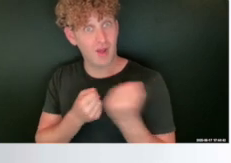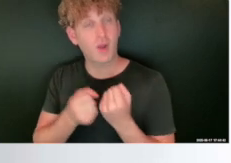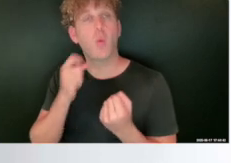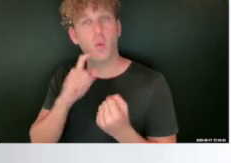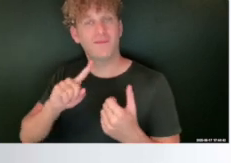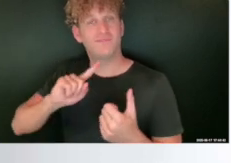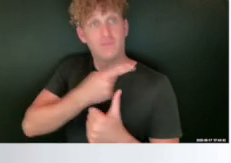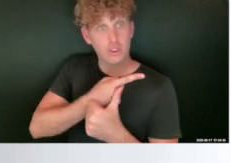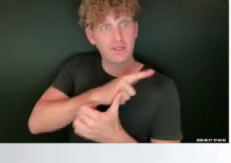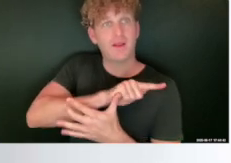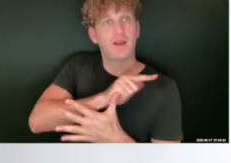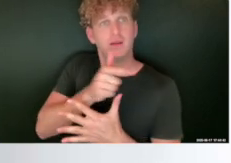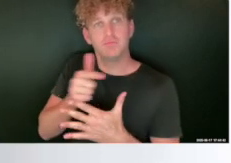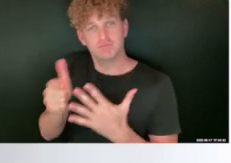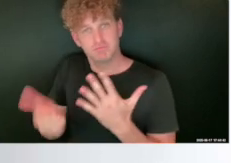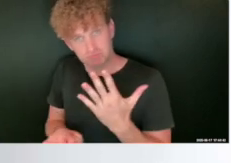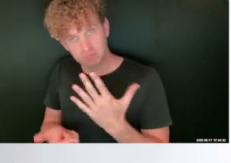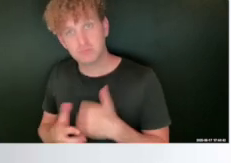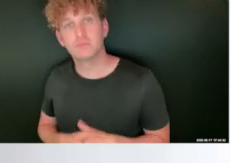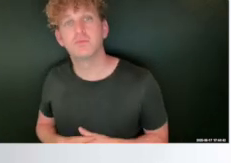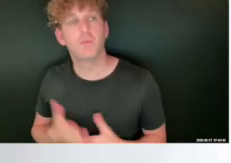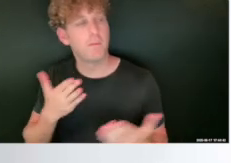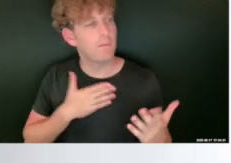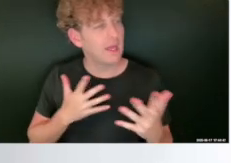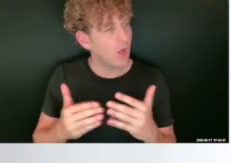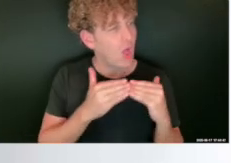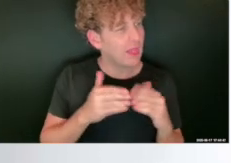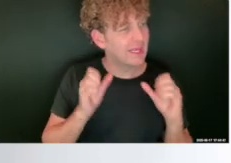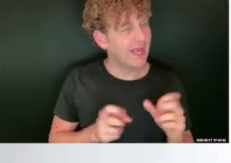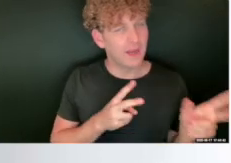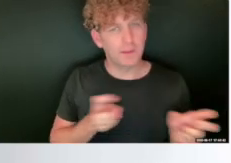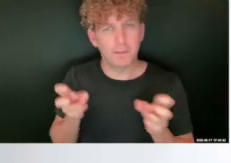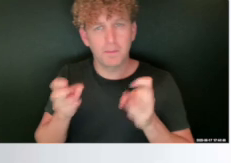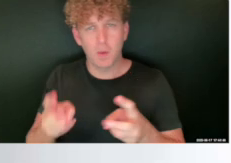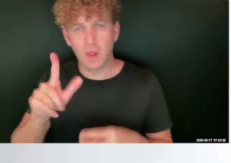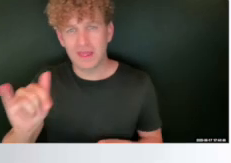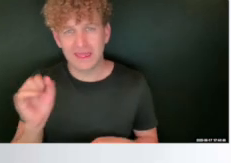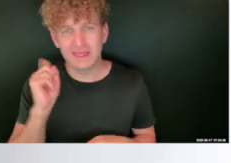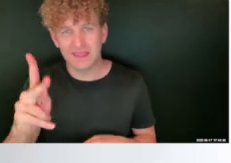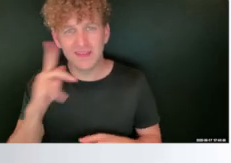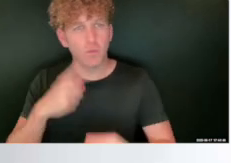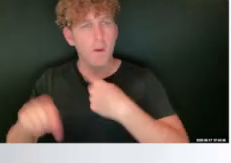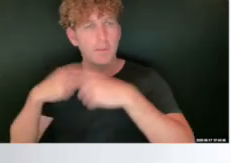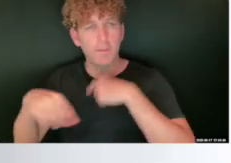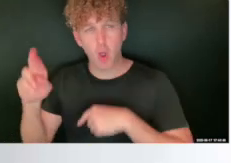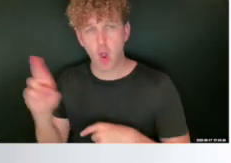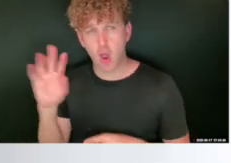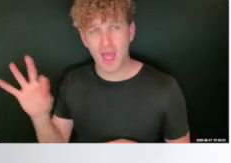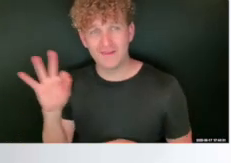planning efforts, led by Omnitrans and City Heights, successfully secured additional funding through